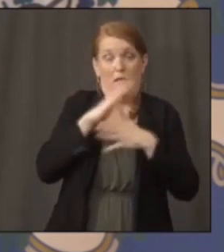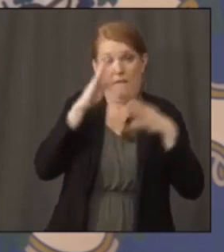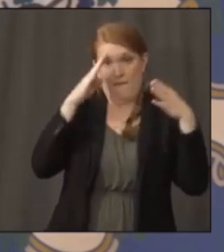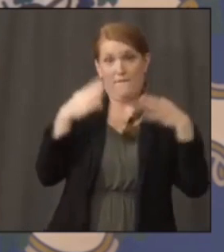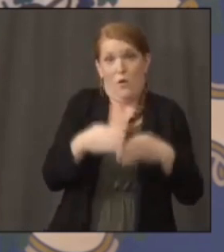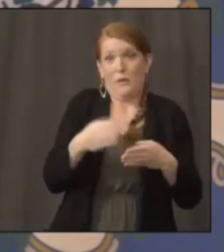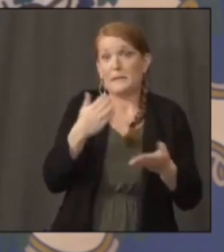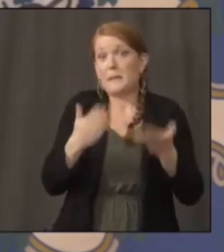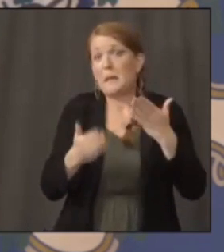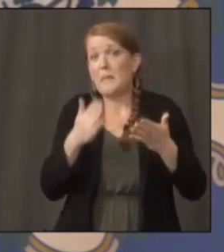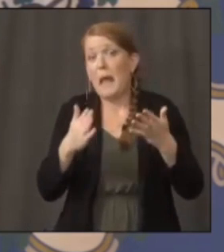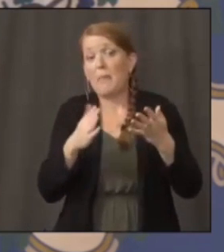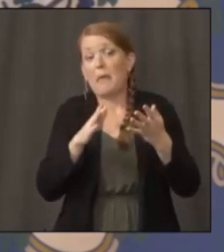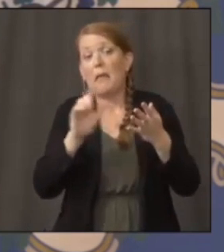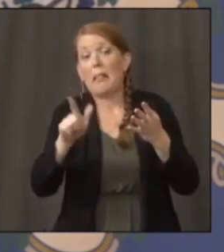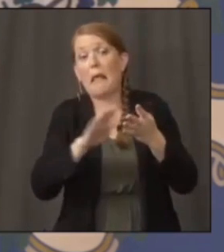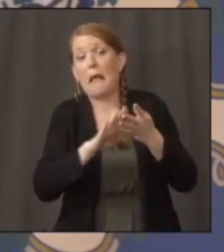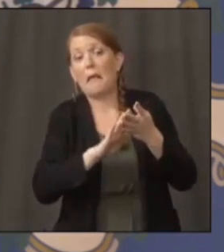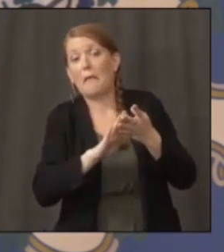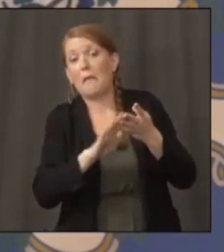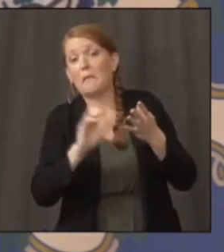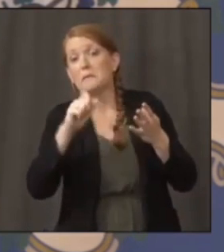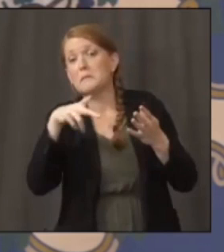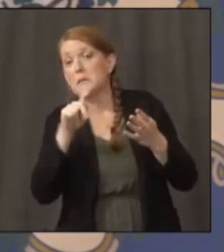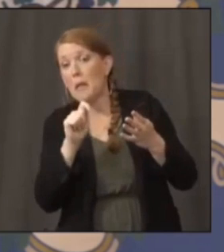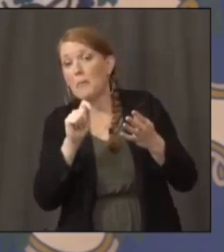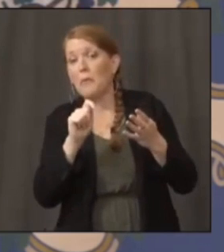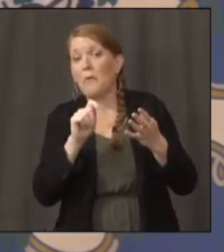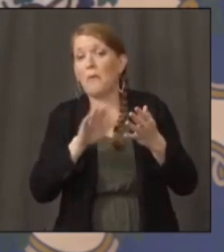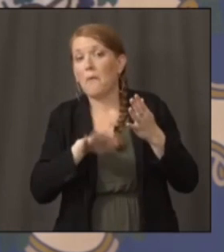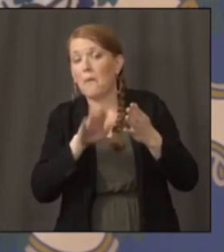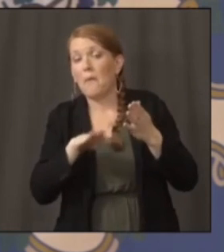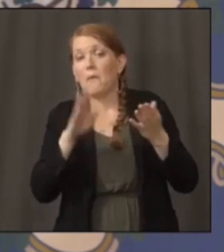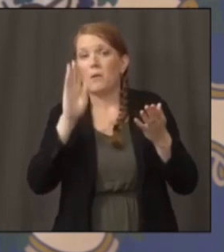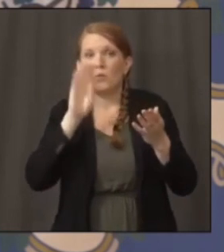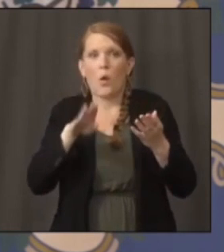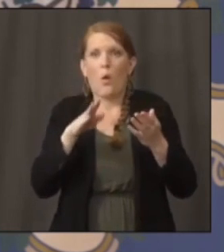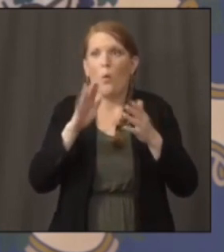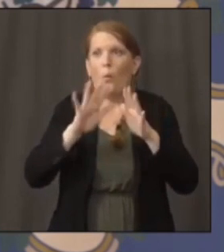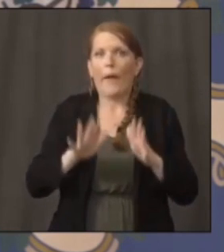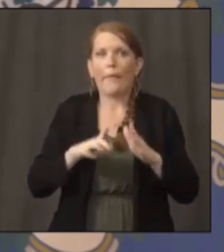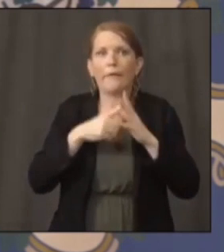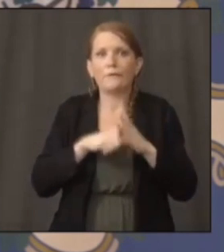the restaurants as things get a little chillier outside, and outdoor is not the perfect option.